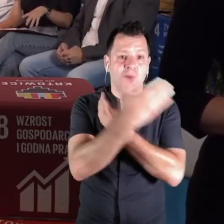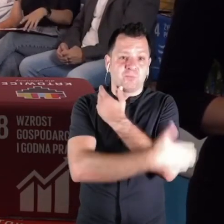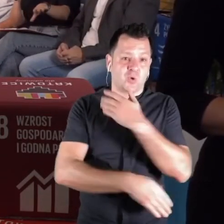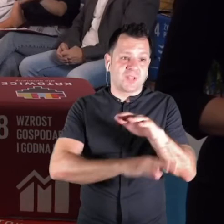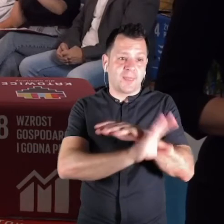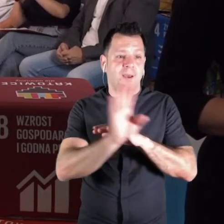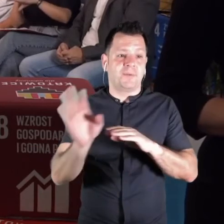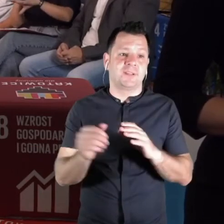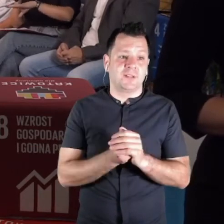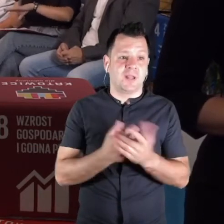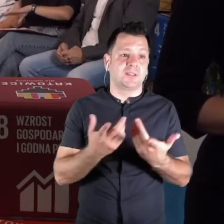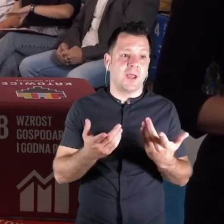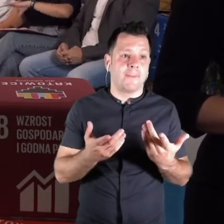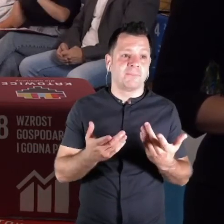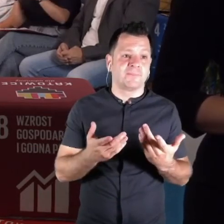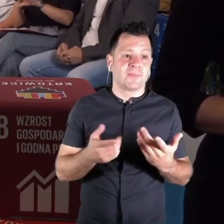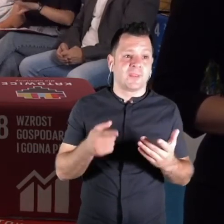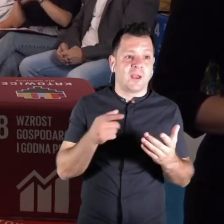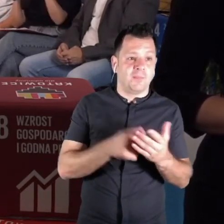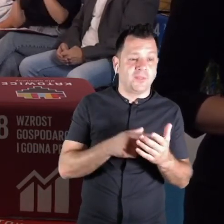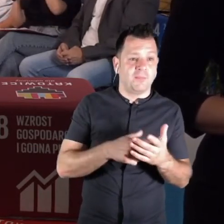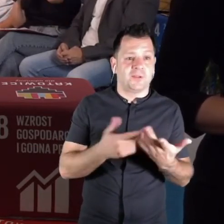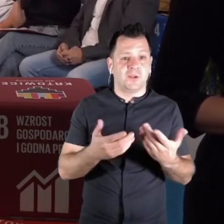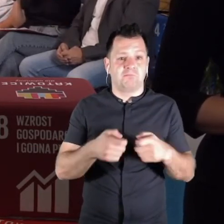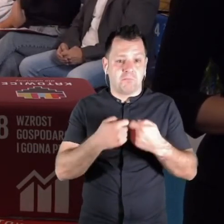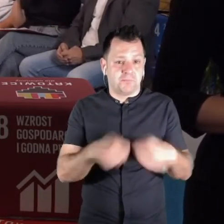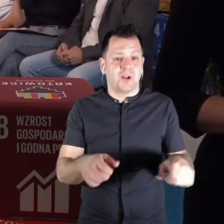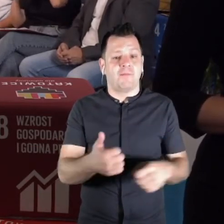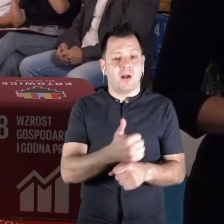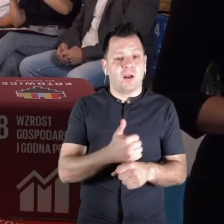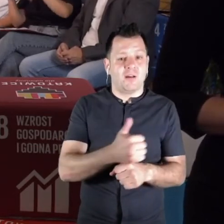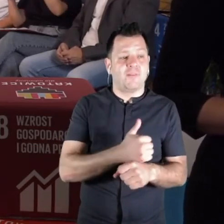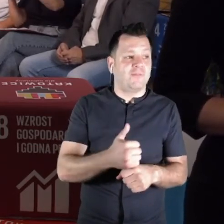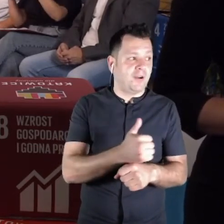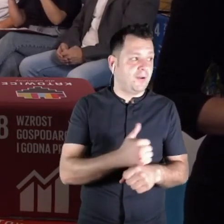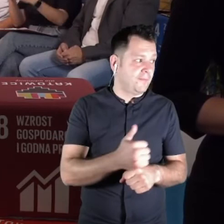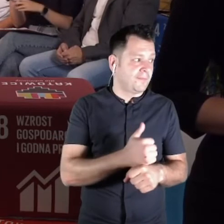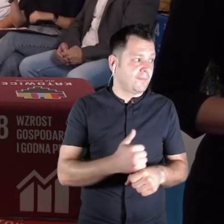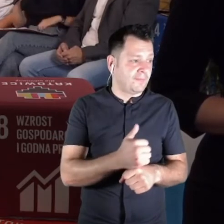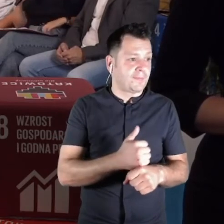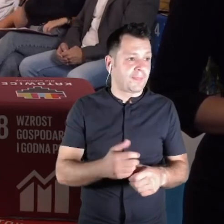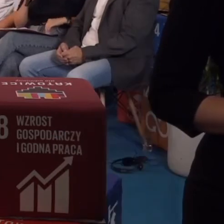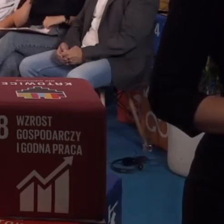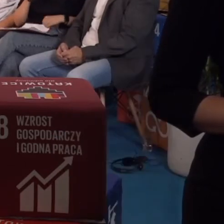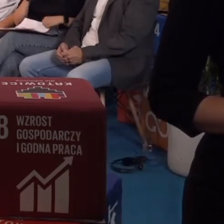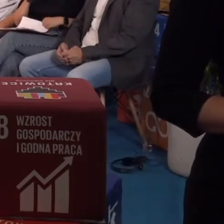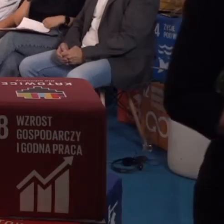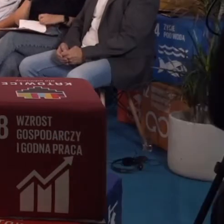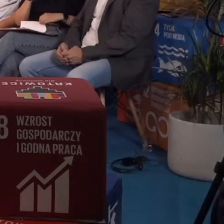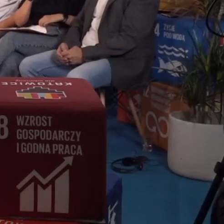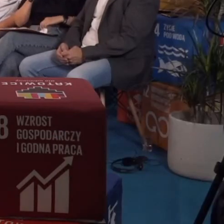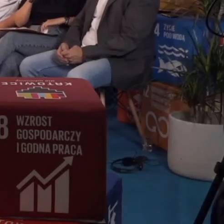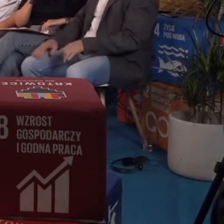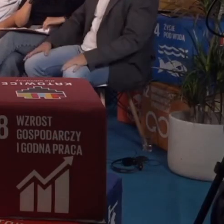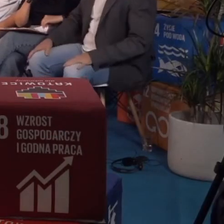coffee. We will reorganize the space, so please stay with us for the debate and the more informal part.